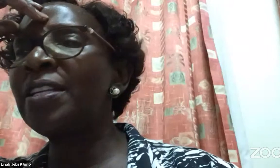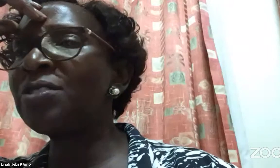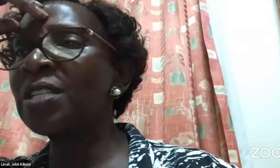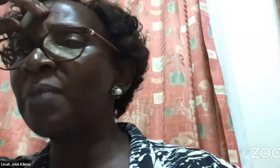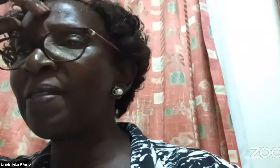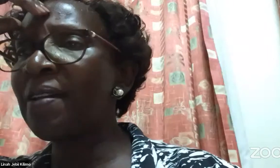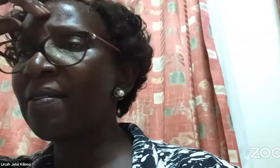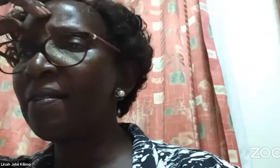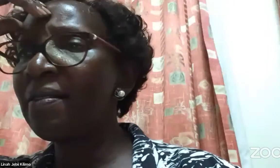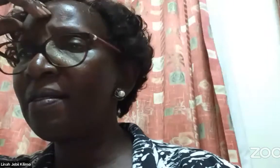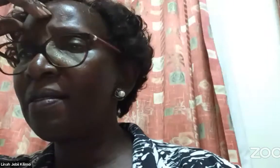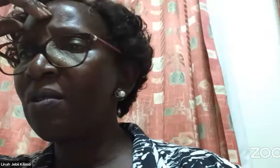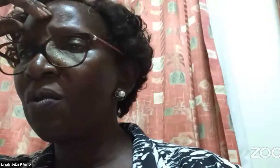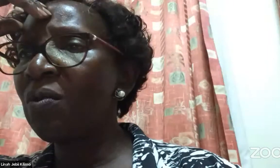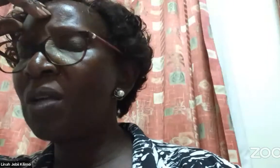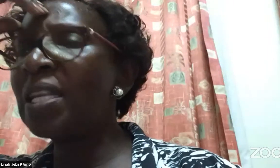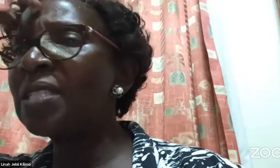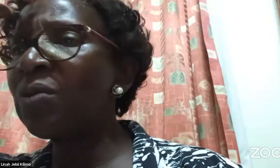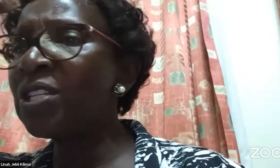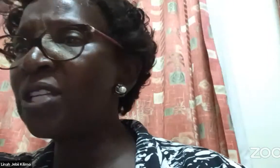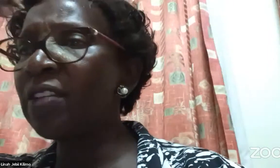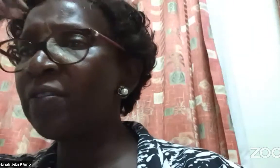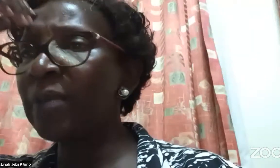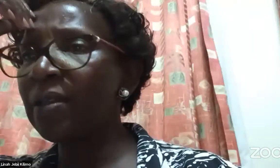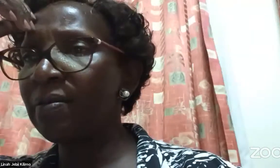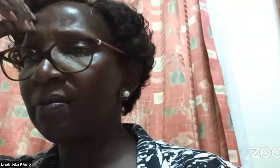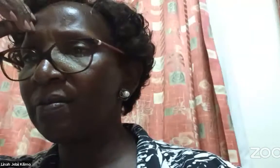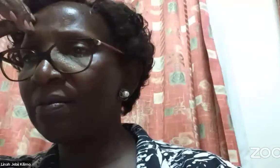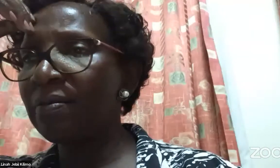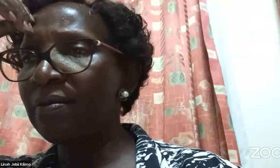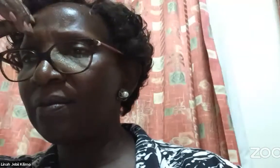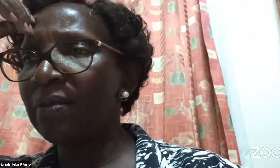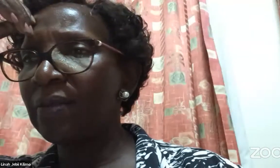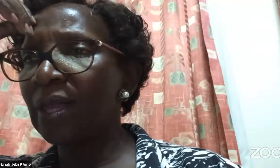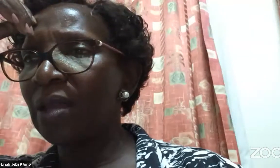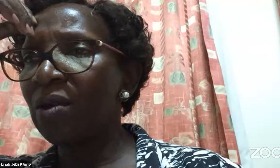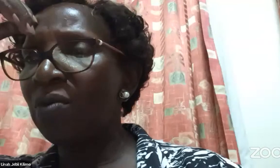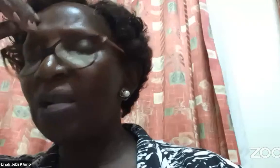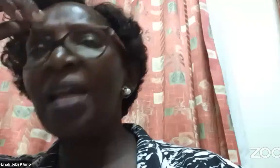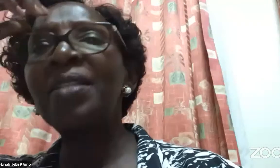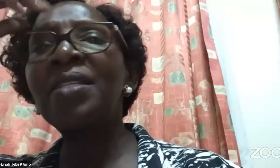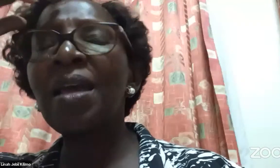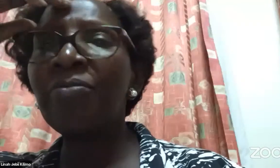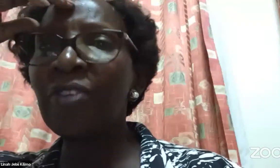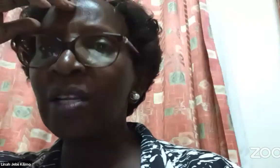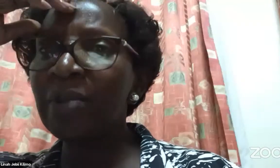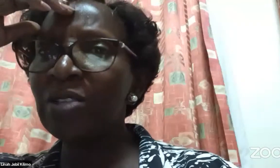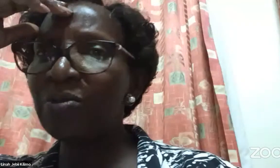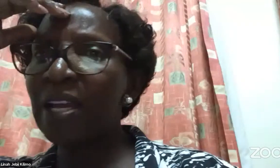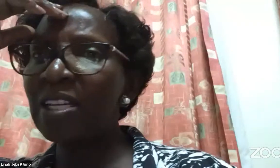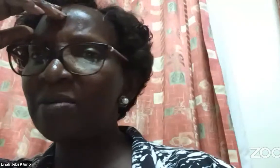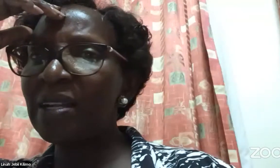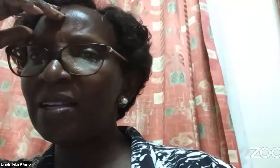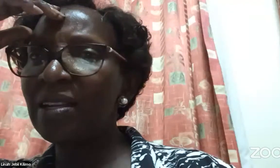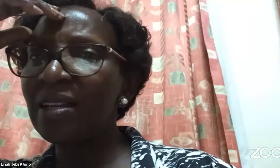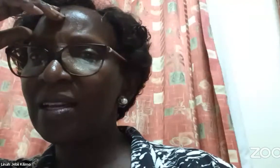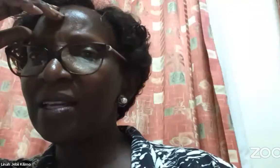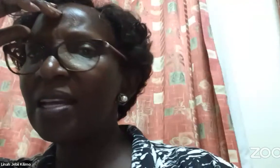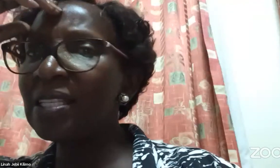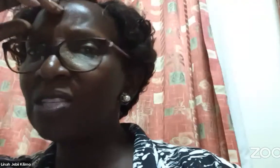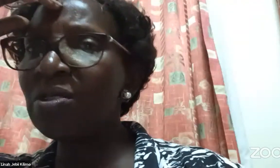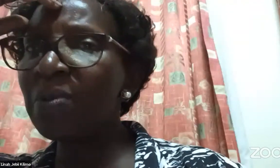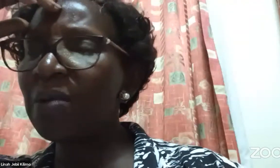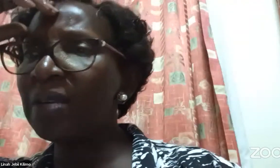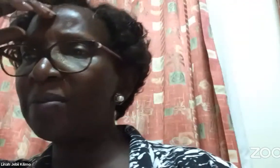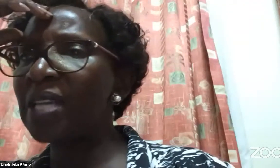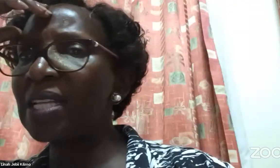my illiterate mother? What answer will she give me? Will I say I'm falling back to my husband? He